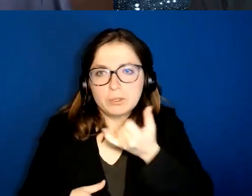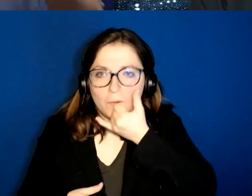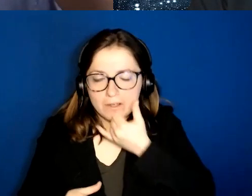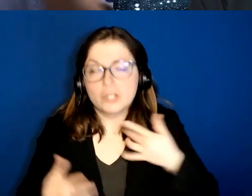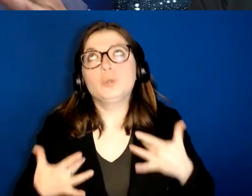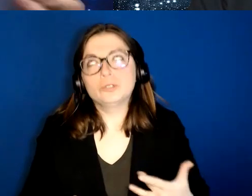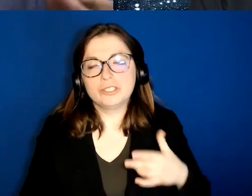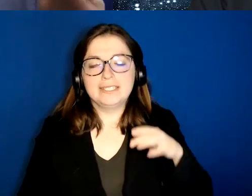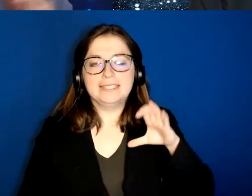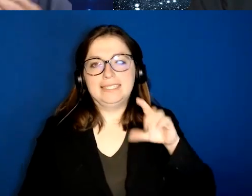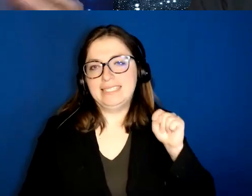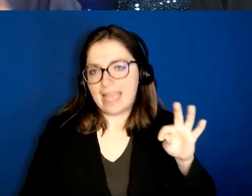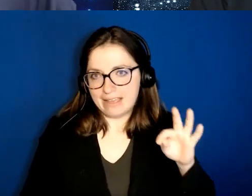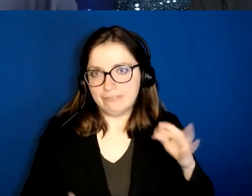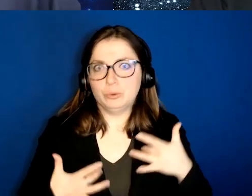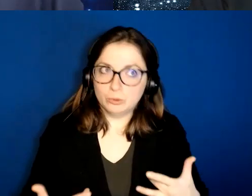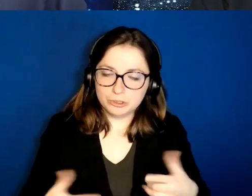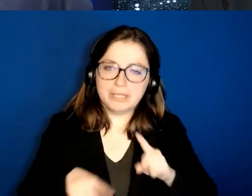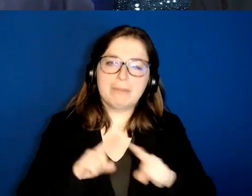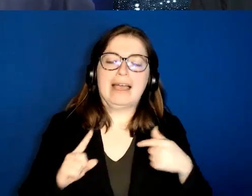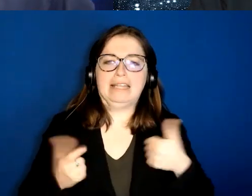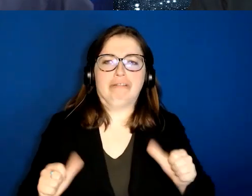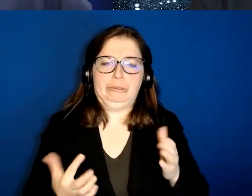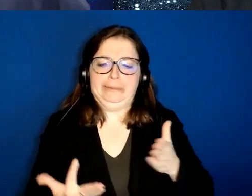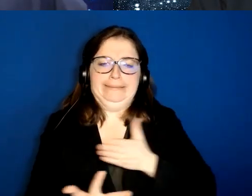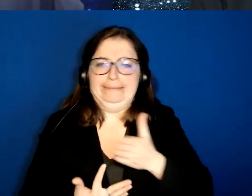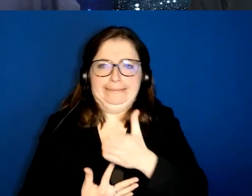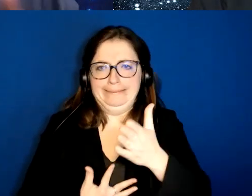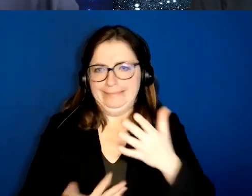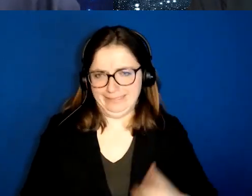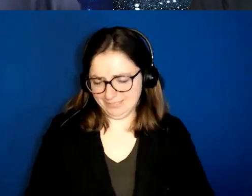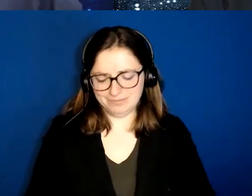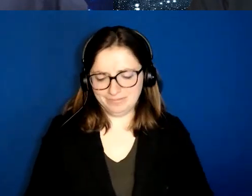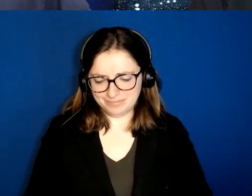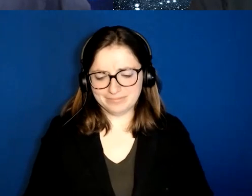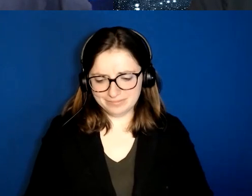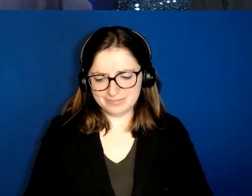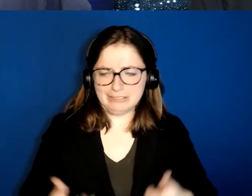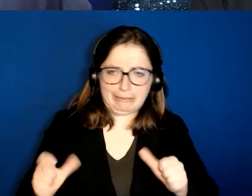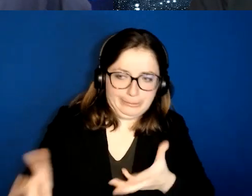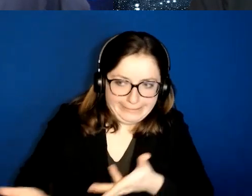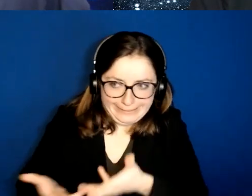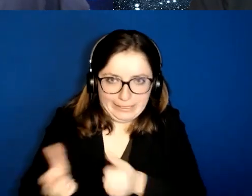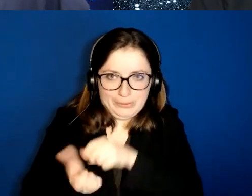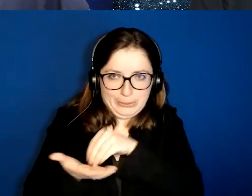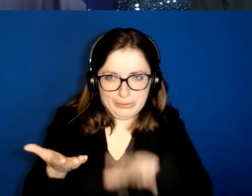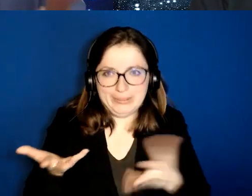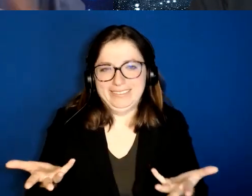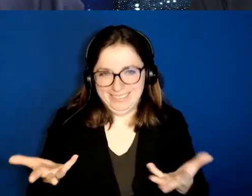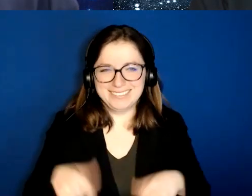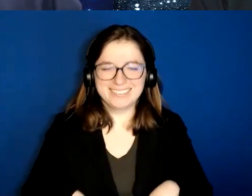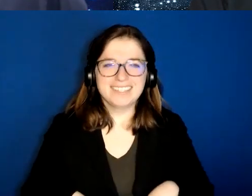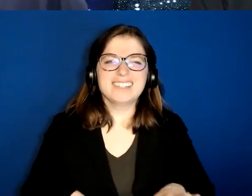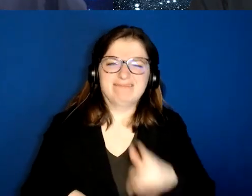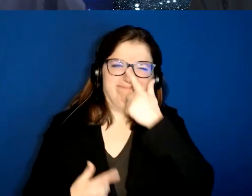I'll try to, you know, navigate those waters in concert with the students. It can be interesting. One of the